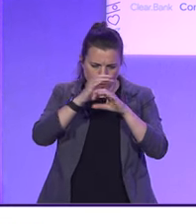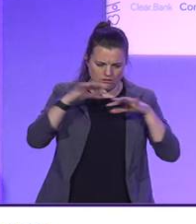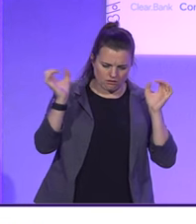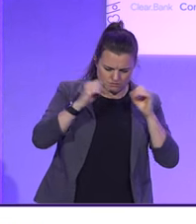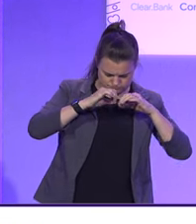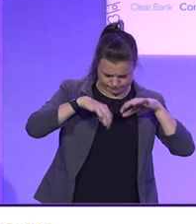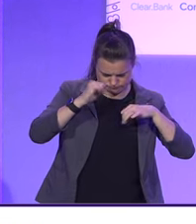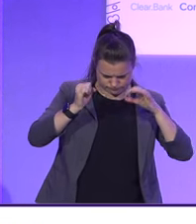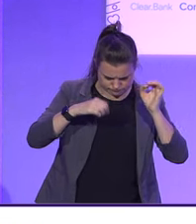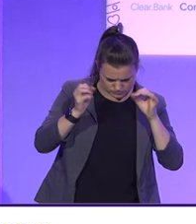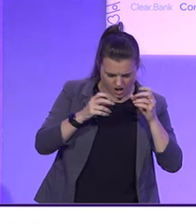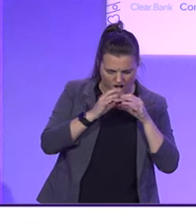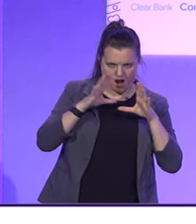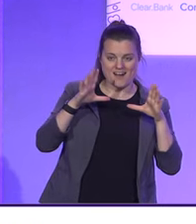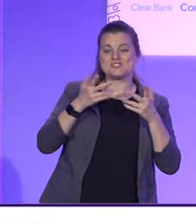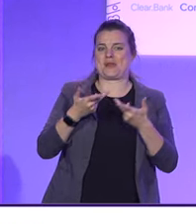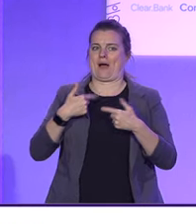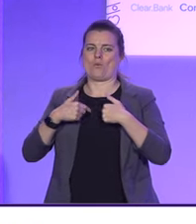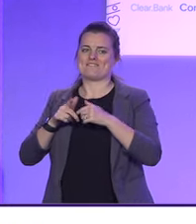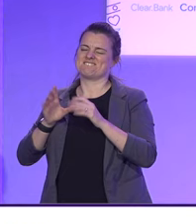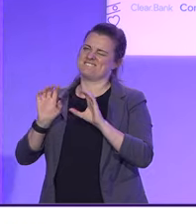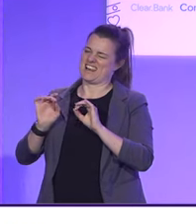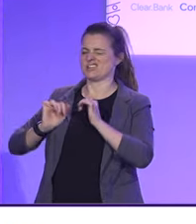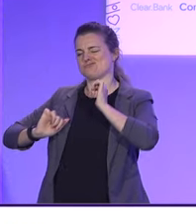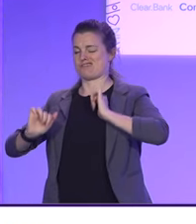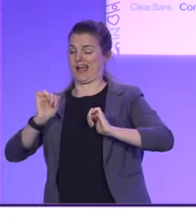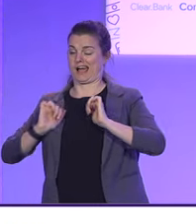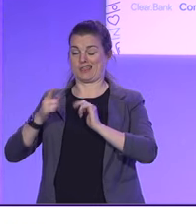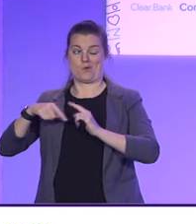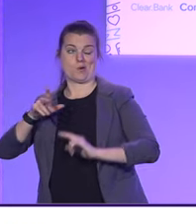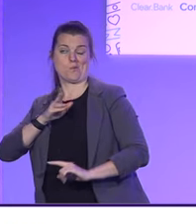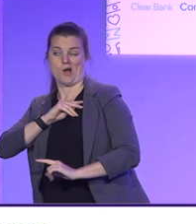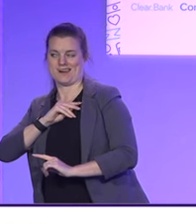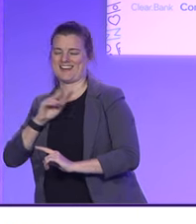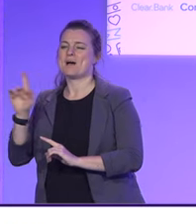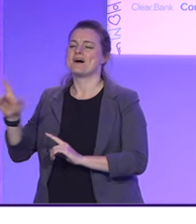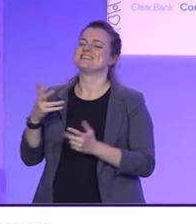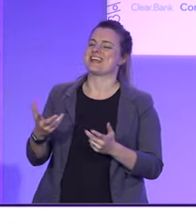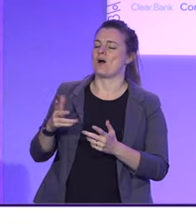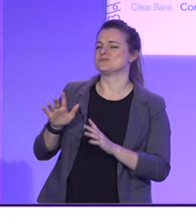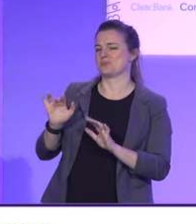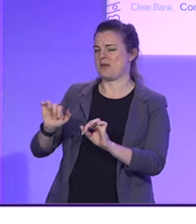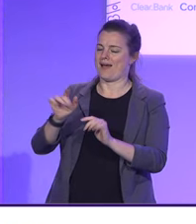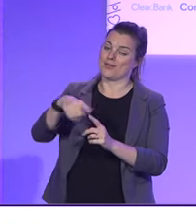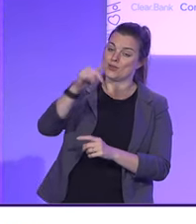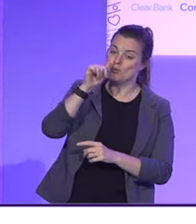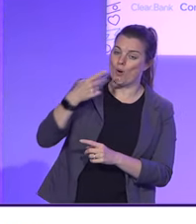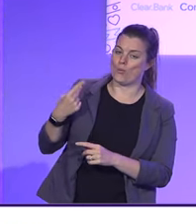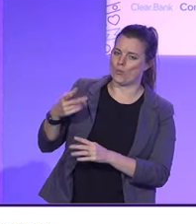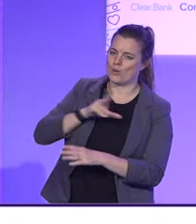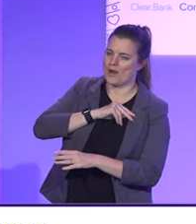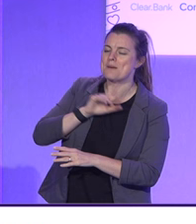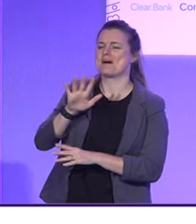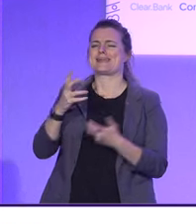now we've finished kind of humbly bragging about winning. We're now going to move on to how it made us better developers